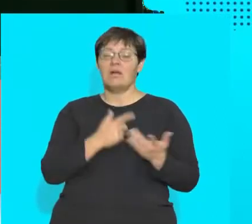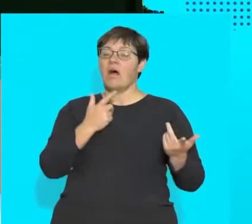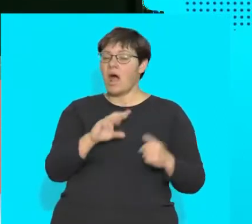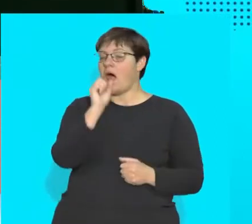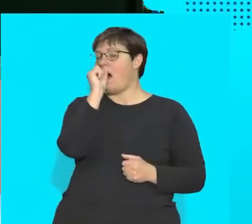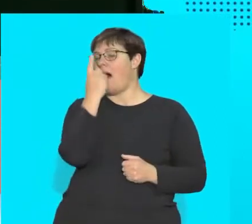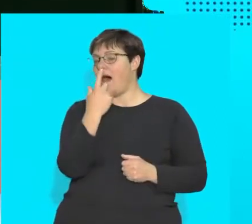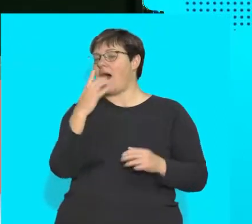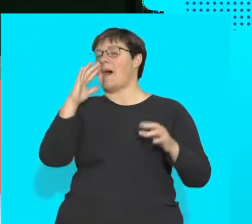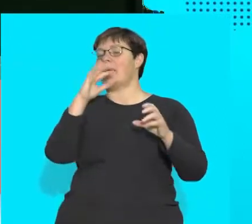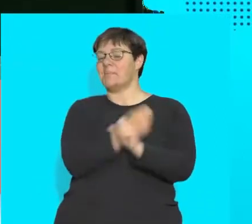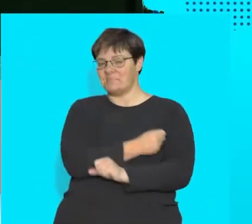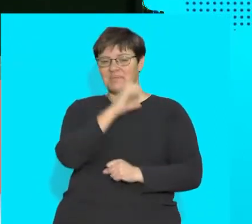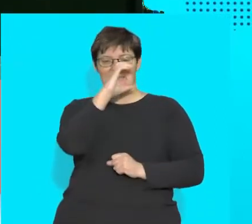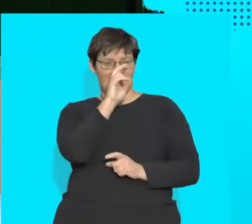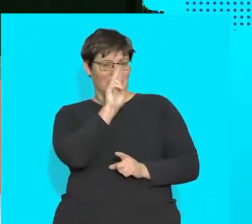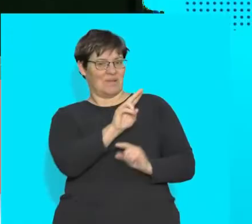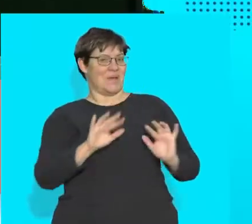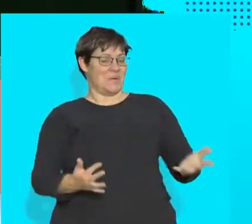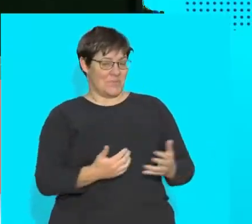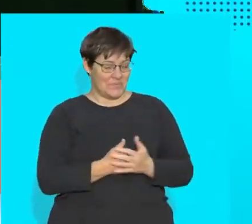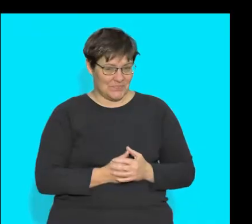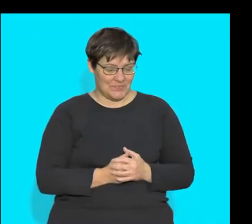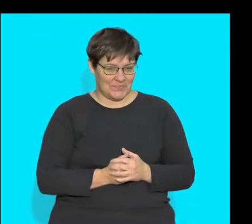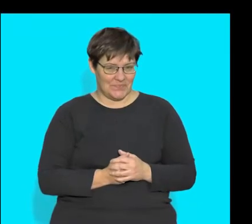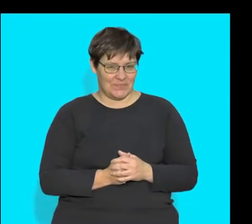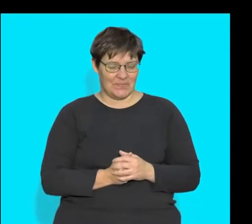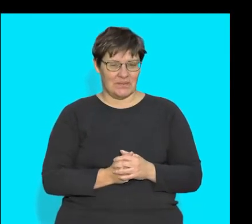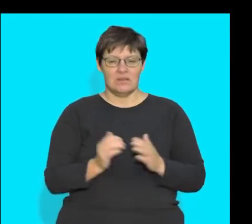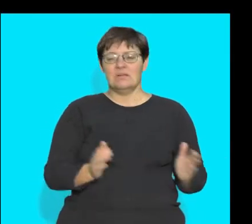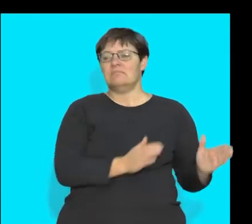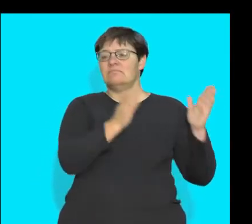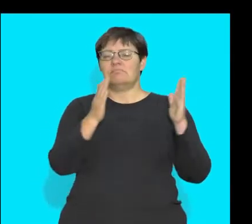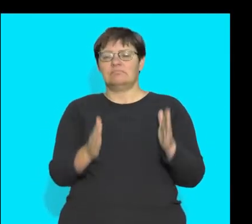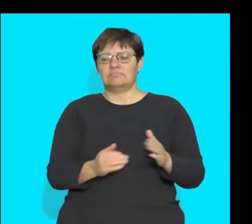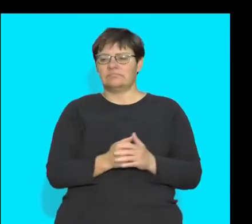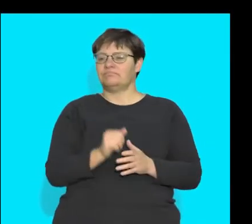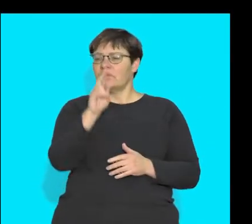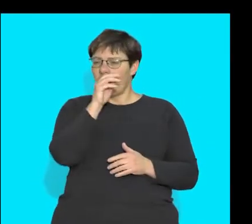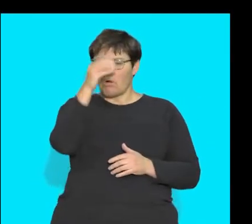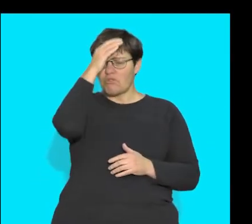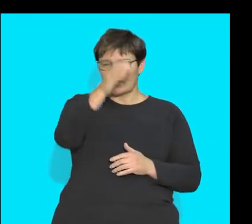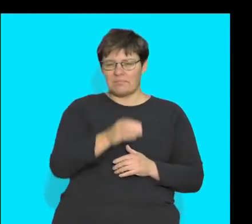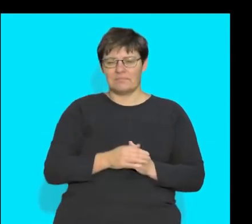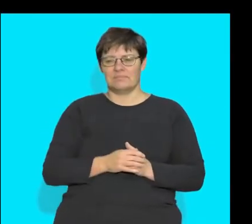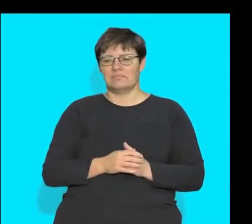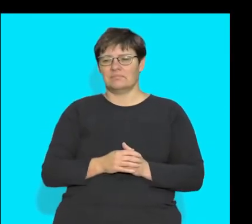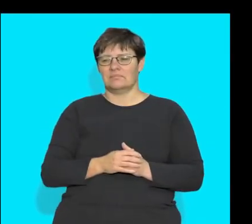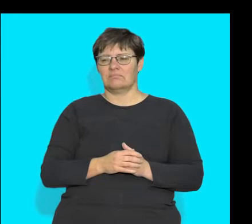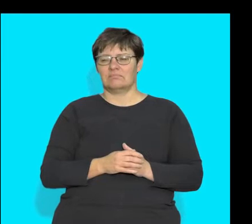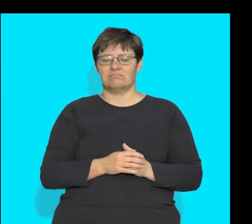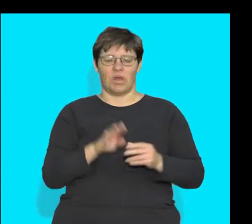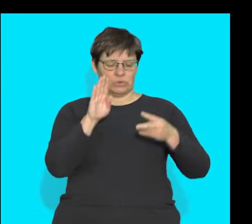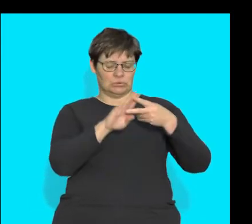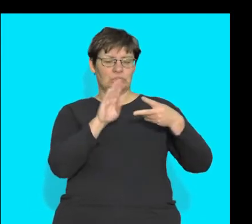better idea of what cells look like. Now, when we look at this concept of a cell,